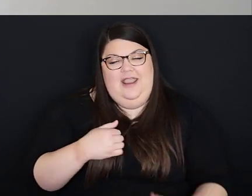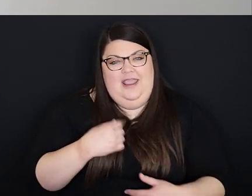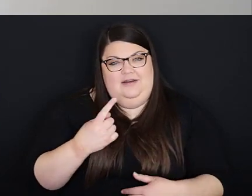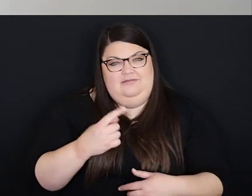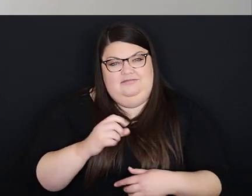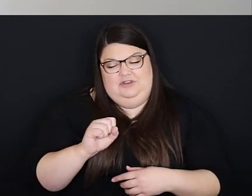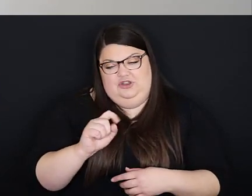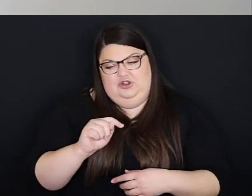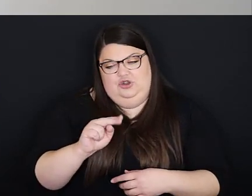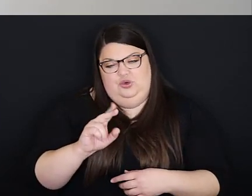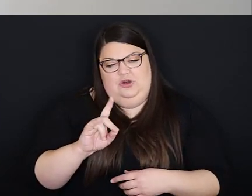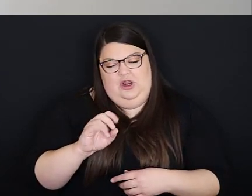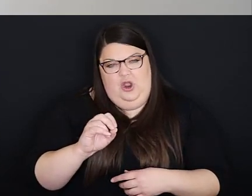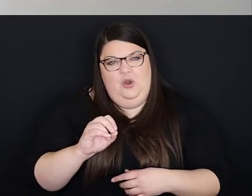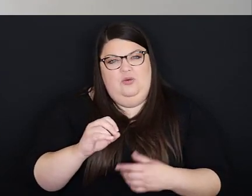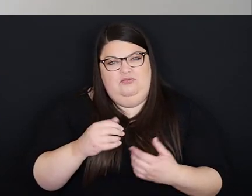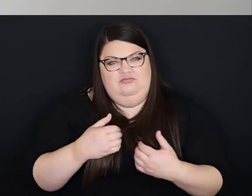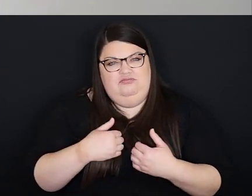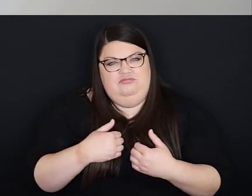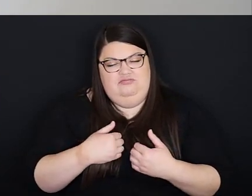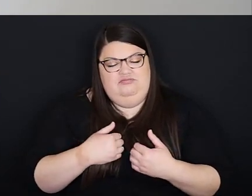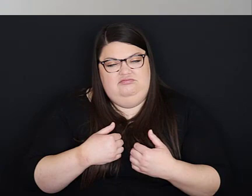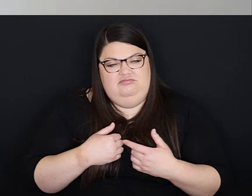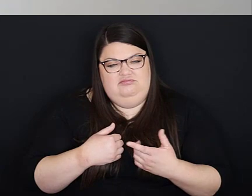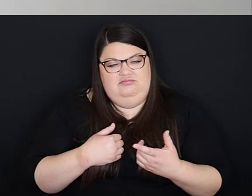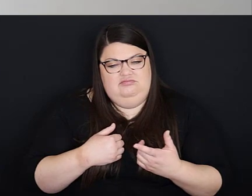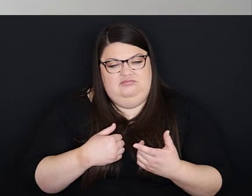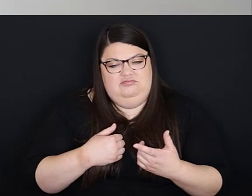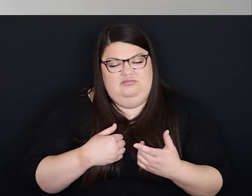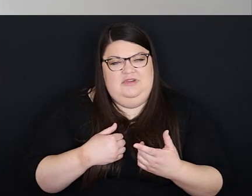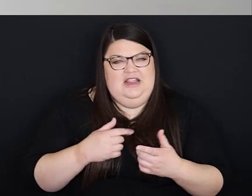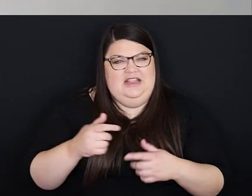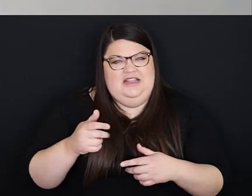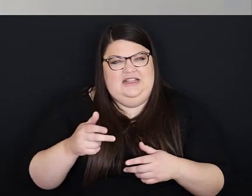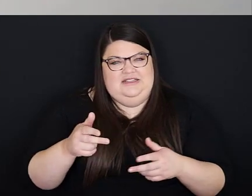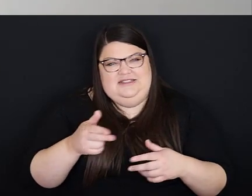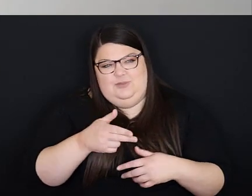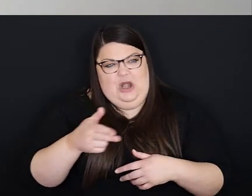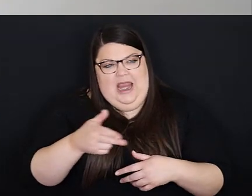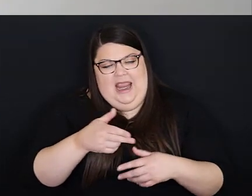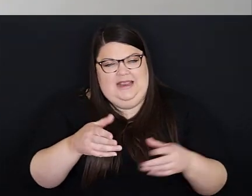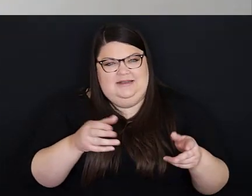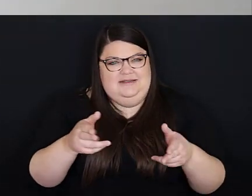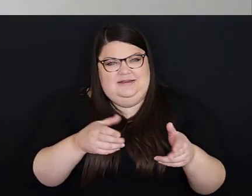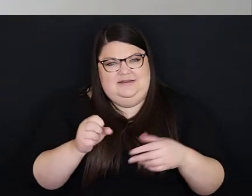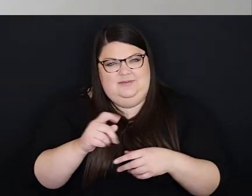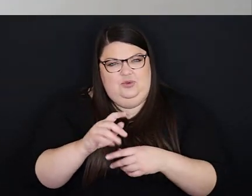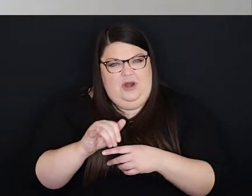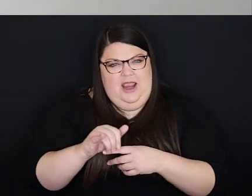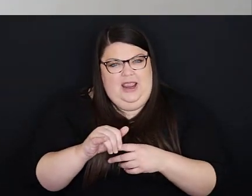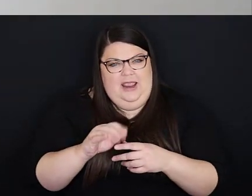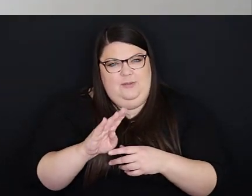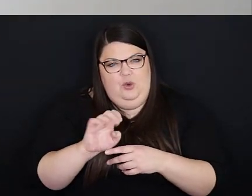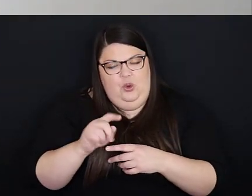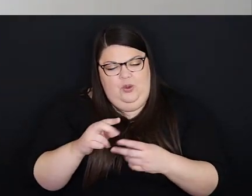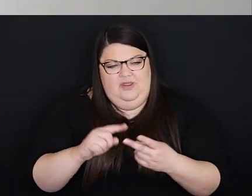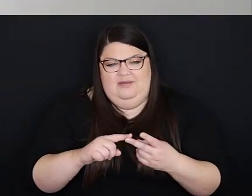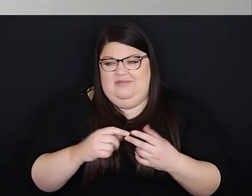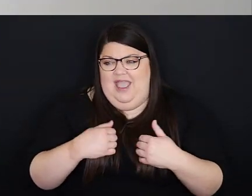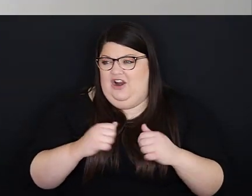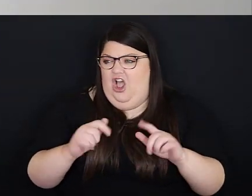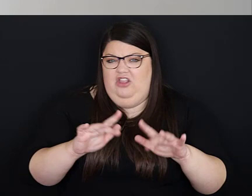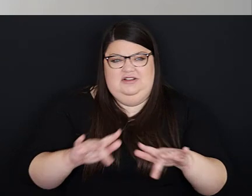had a studio, and it had, you know, I had a spray booth, and I had all the space and